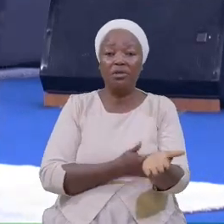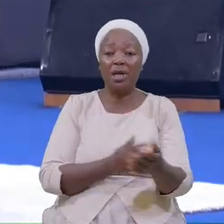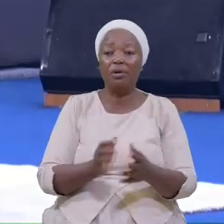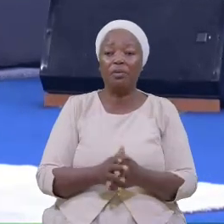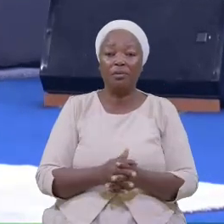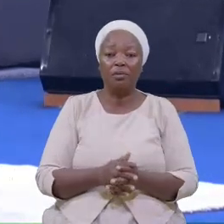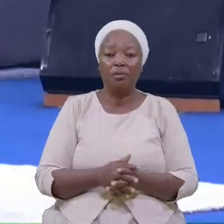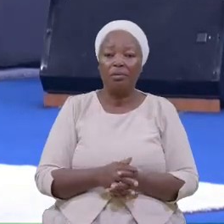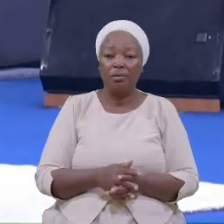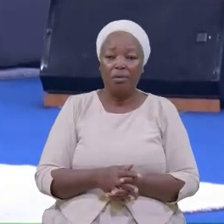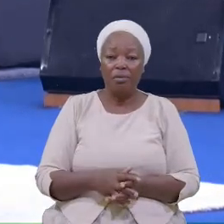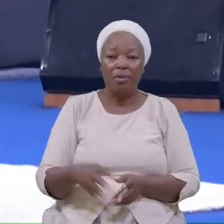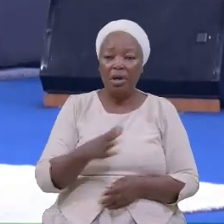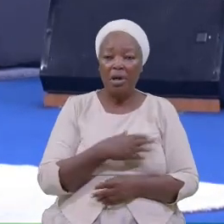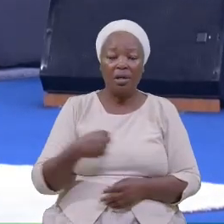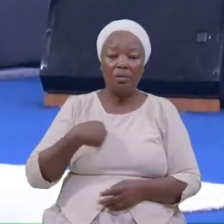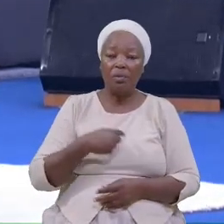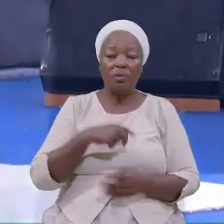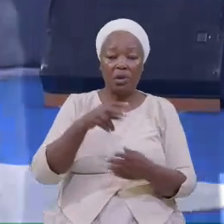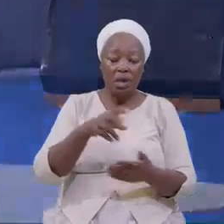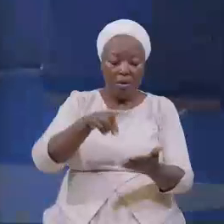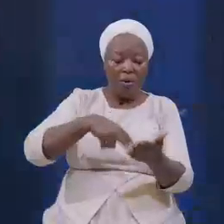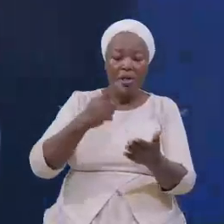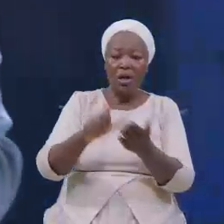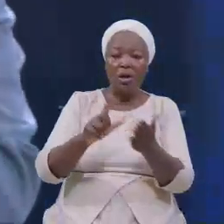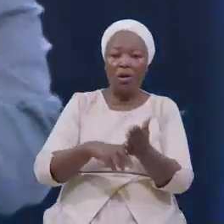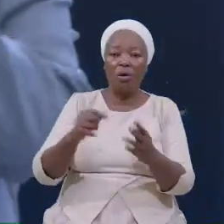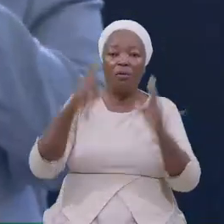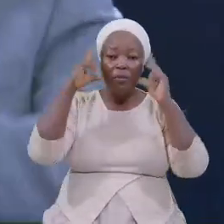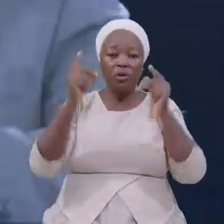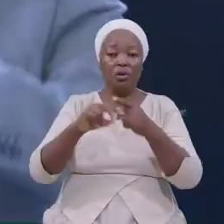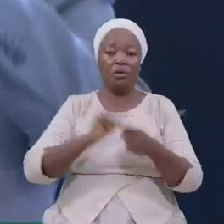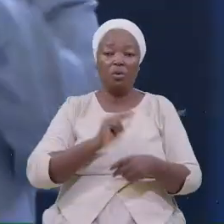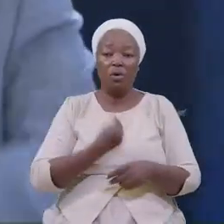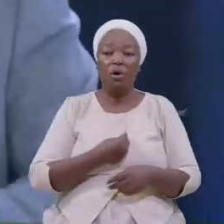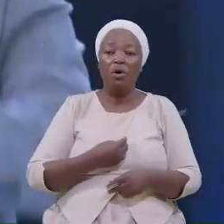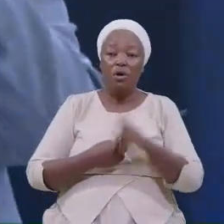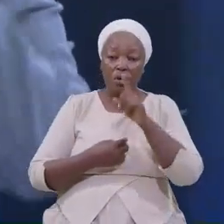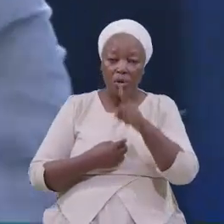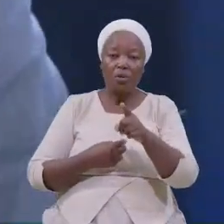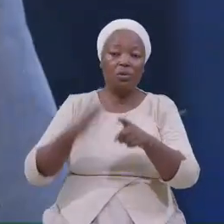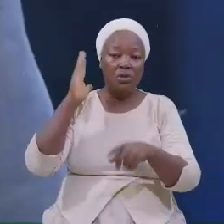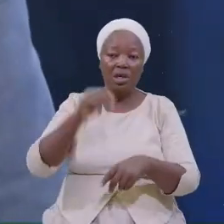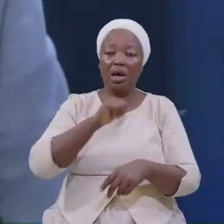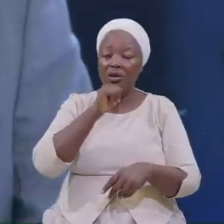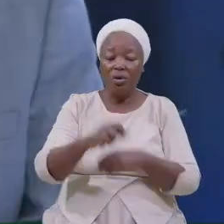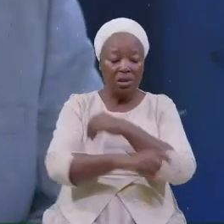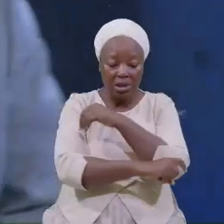And they read the law to us, the law of Moses. Thou shalt not